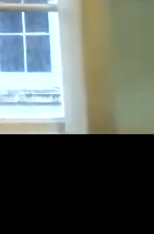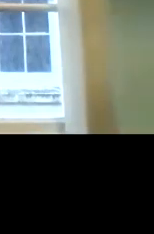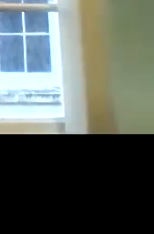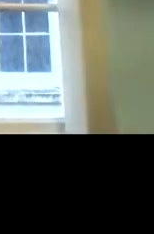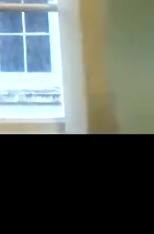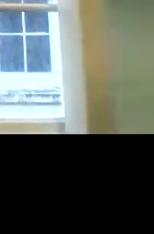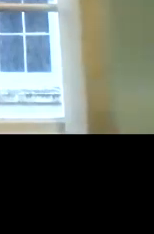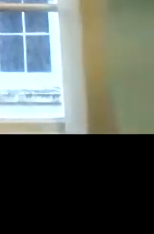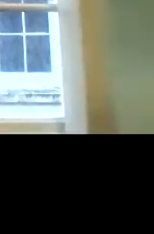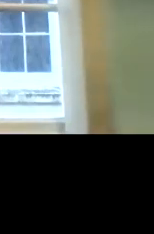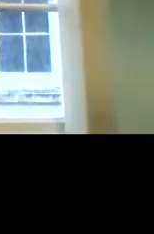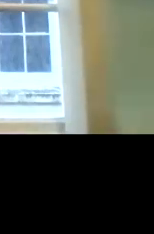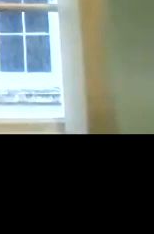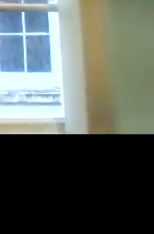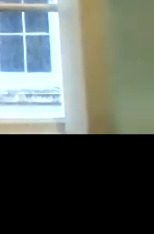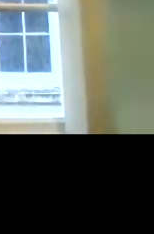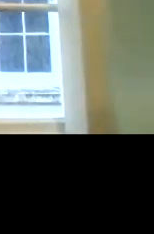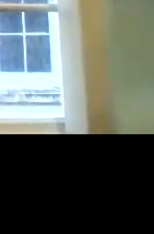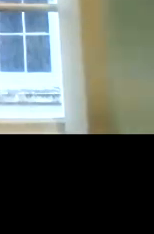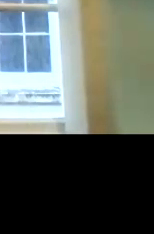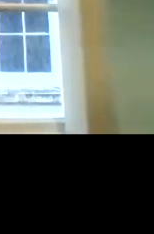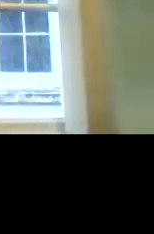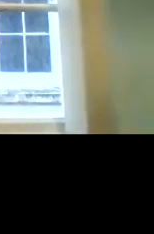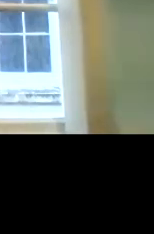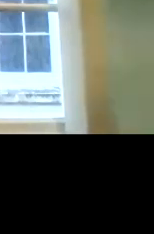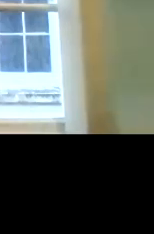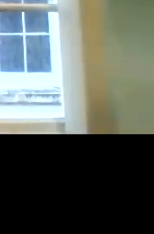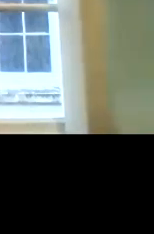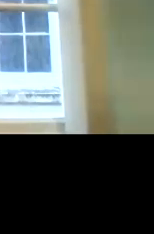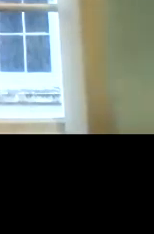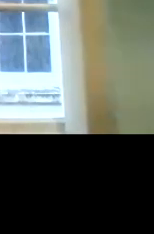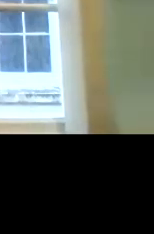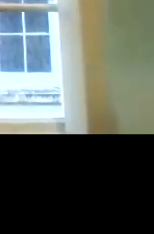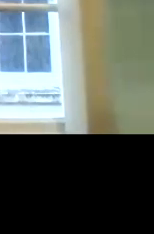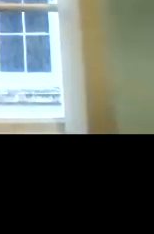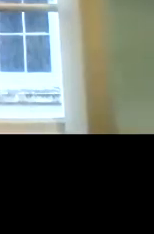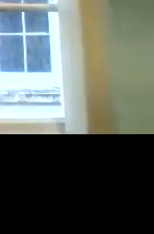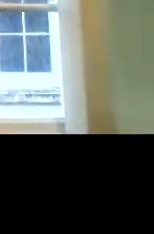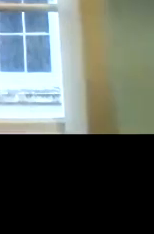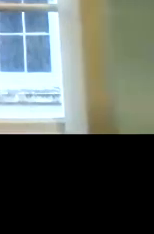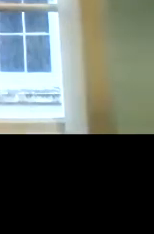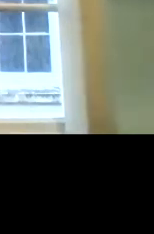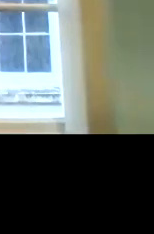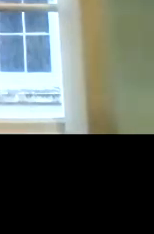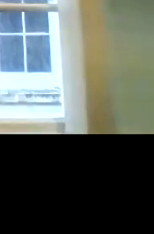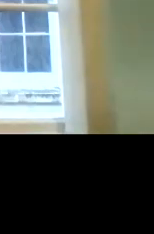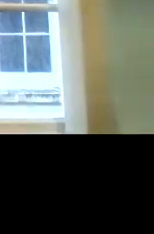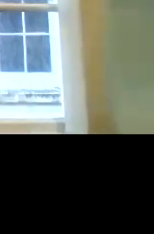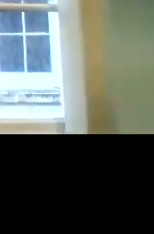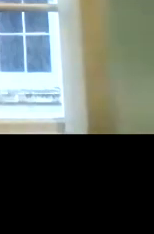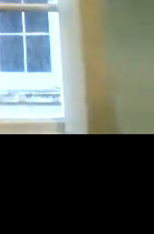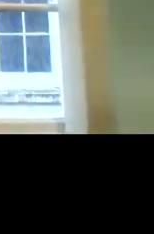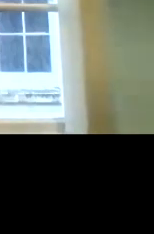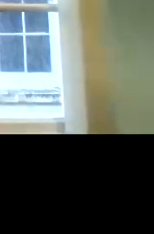one and what exercises, what's normal, what's not normal. And I had sent a wee link there to Hilary. And